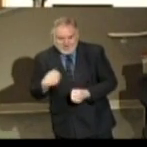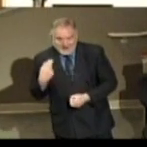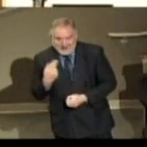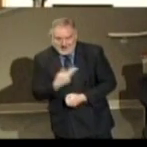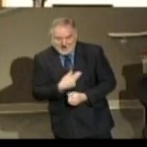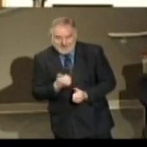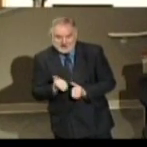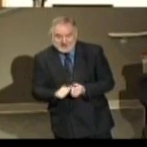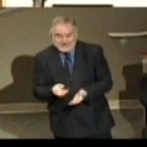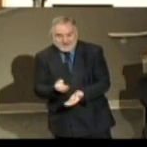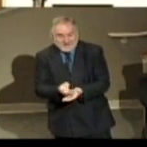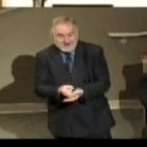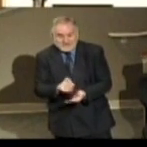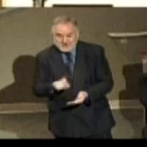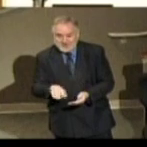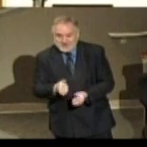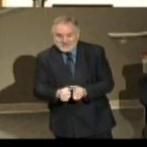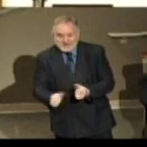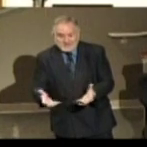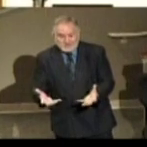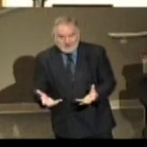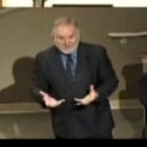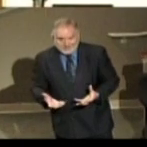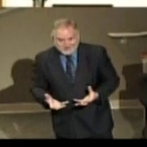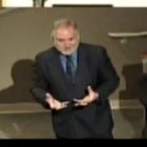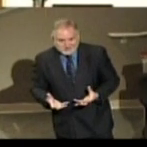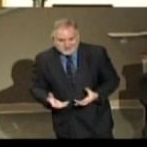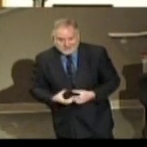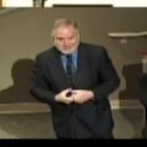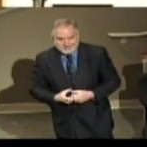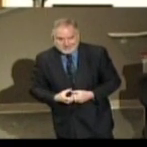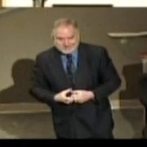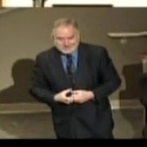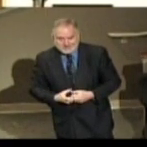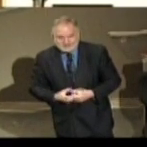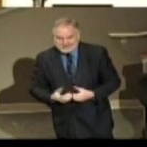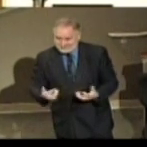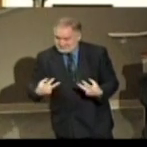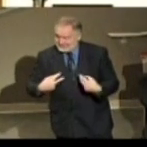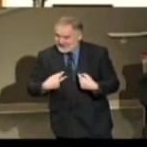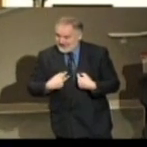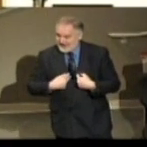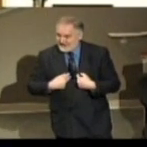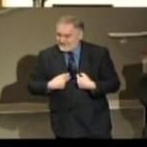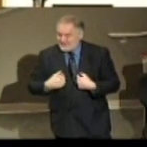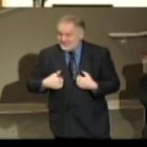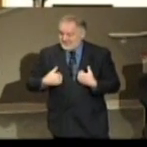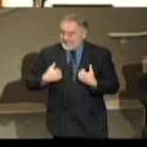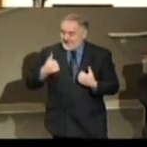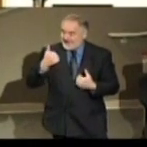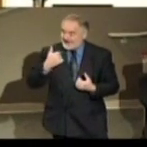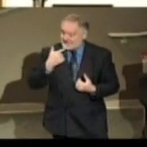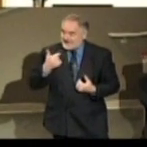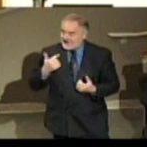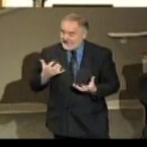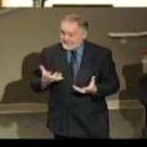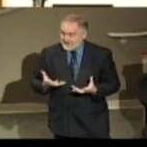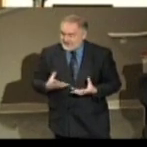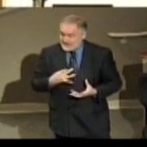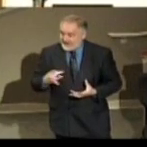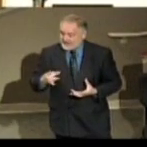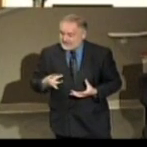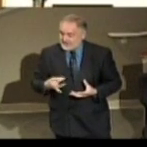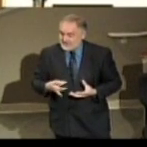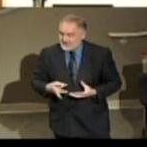every financial need you've ever had in life will be gone." And that young man said, "Well, I would like